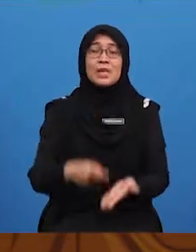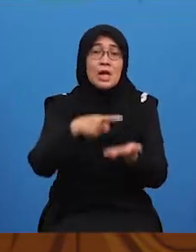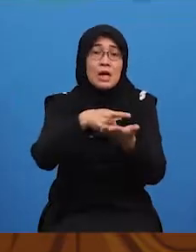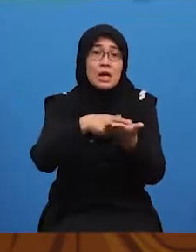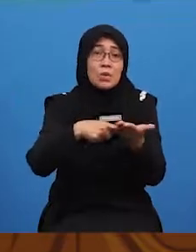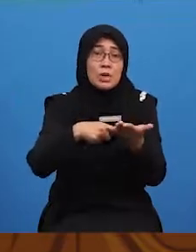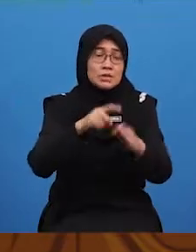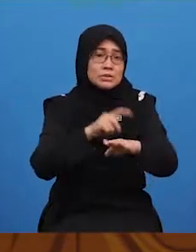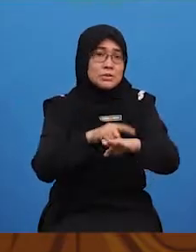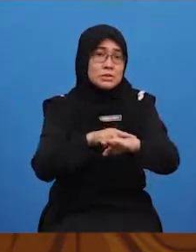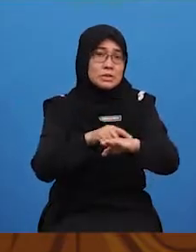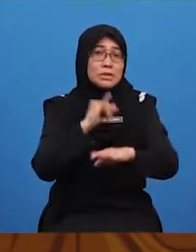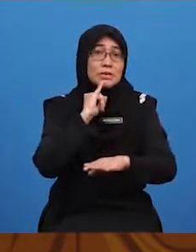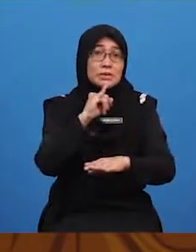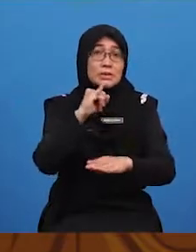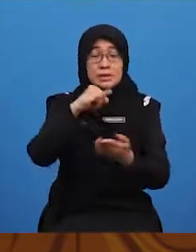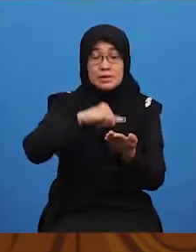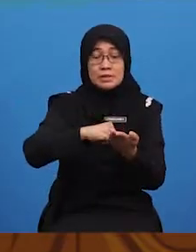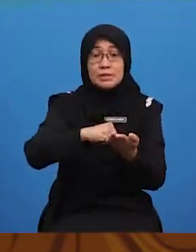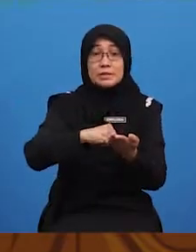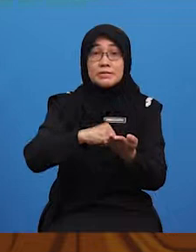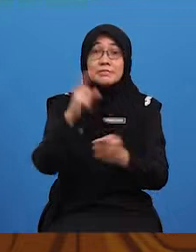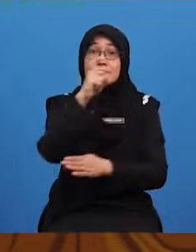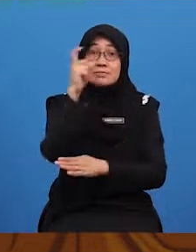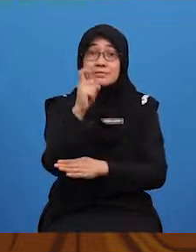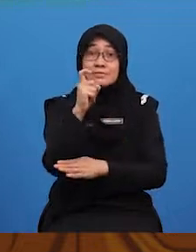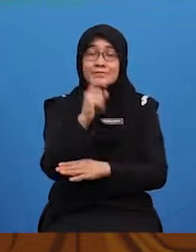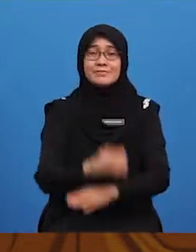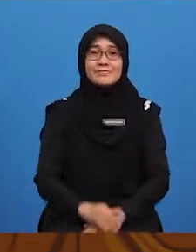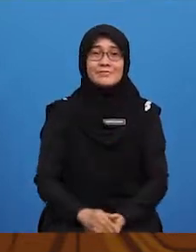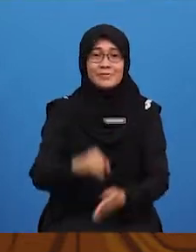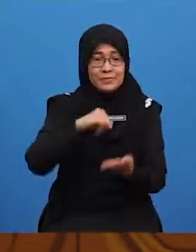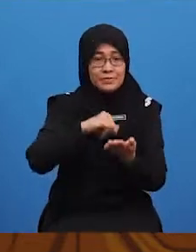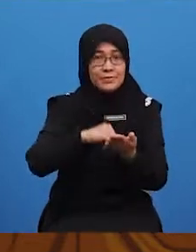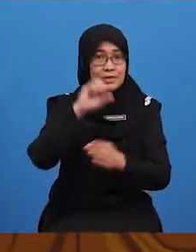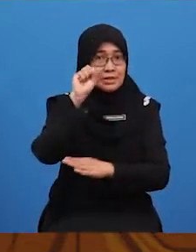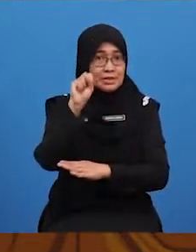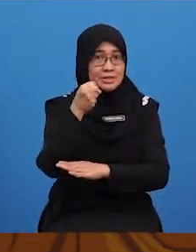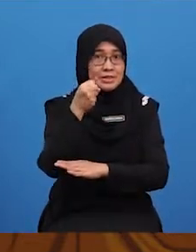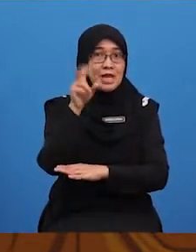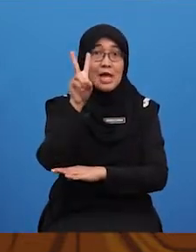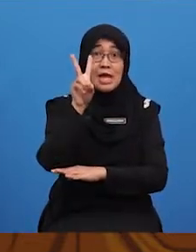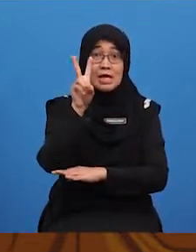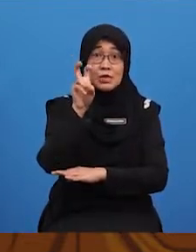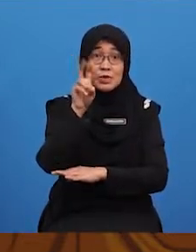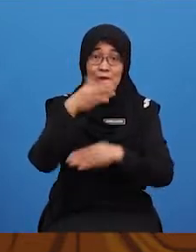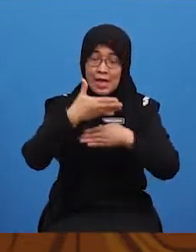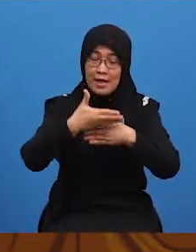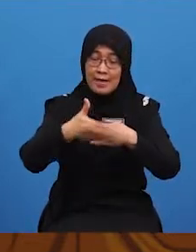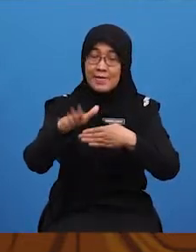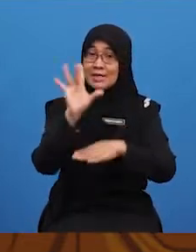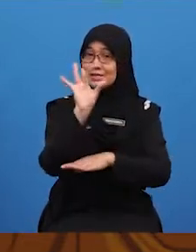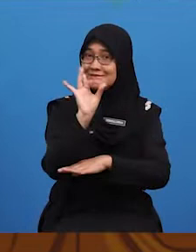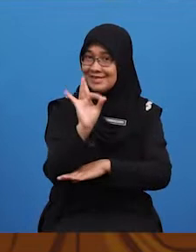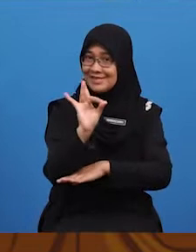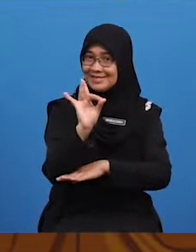What time is it? I know! It's 8:20.